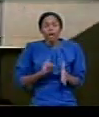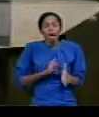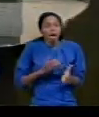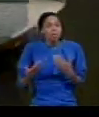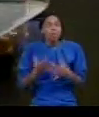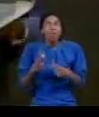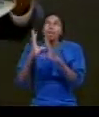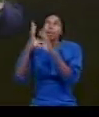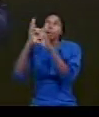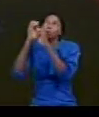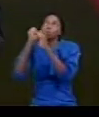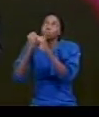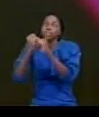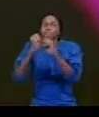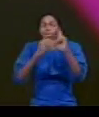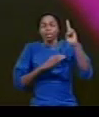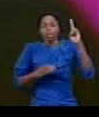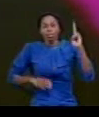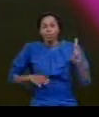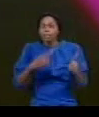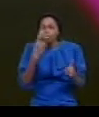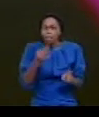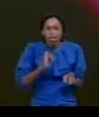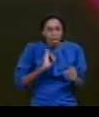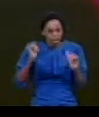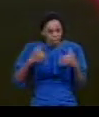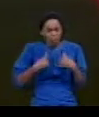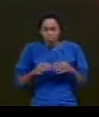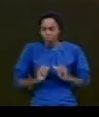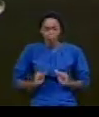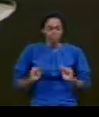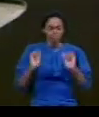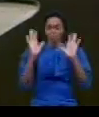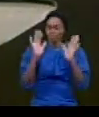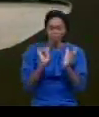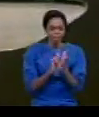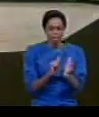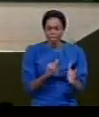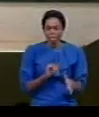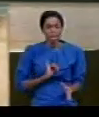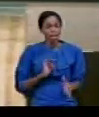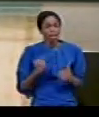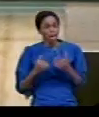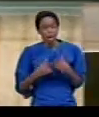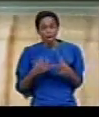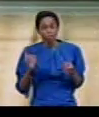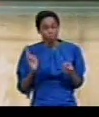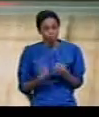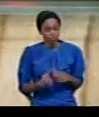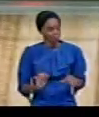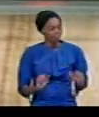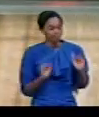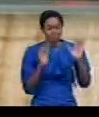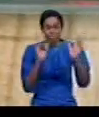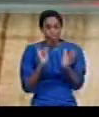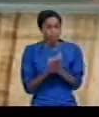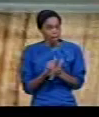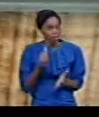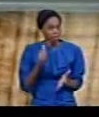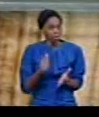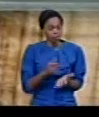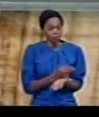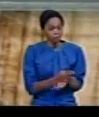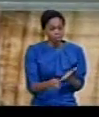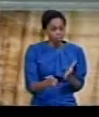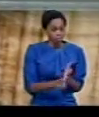win Christ. He said, I have to give up that one. I have to give up the self-righteousness